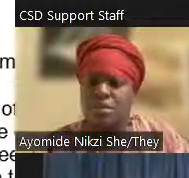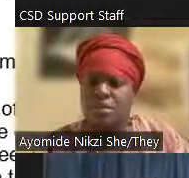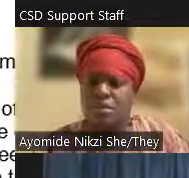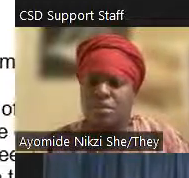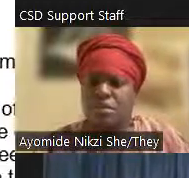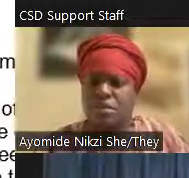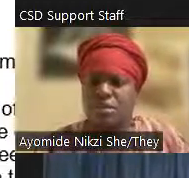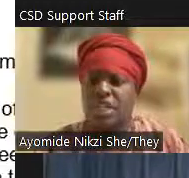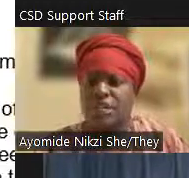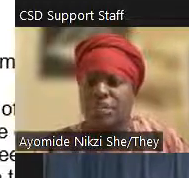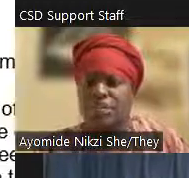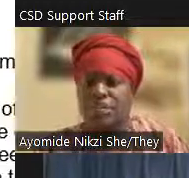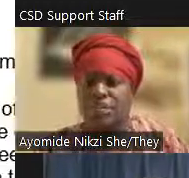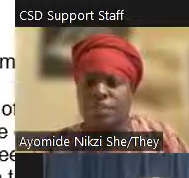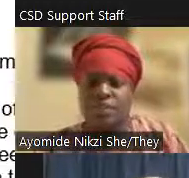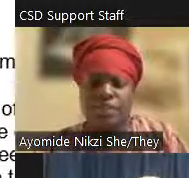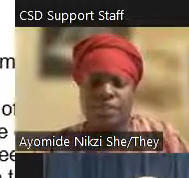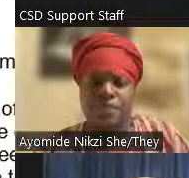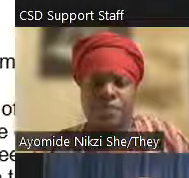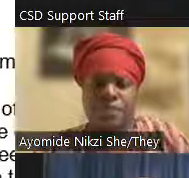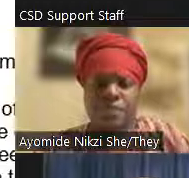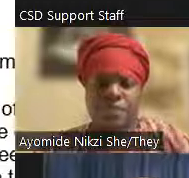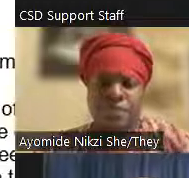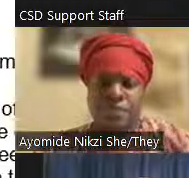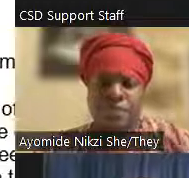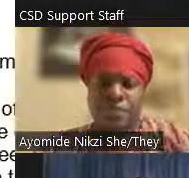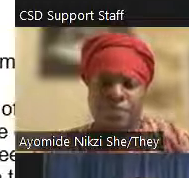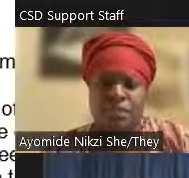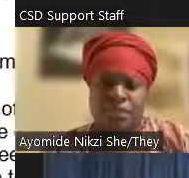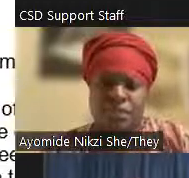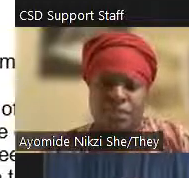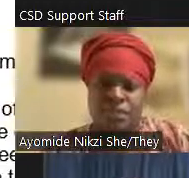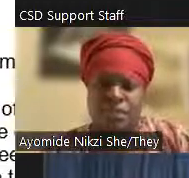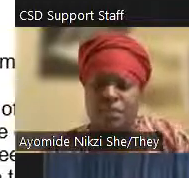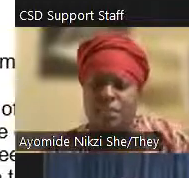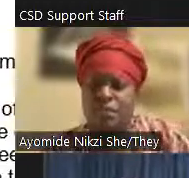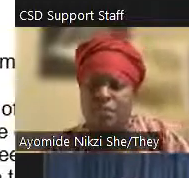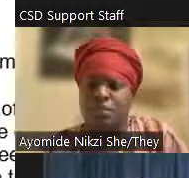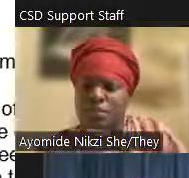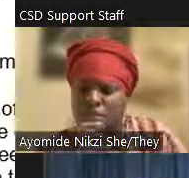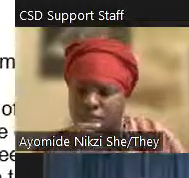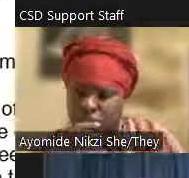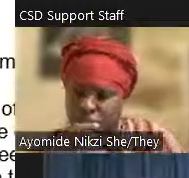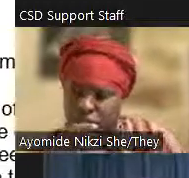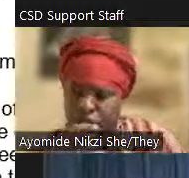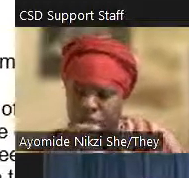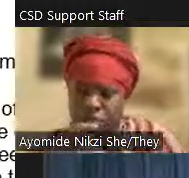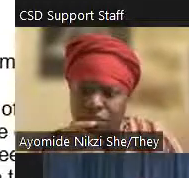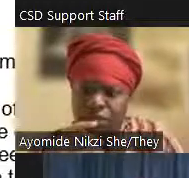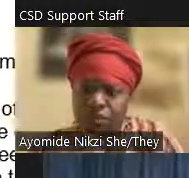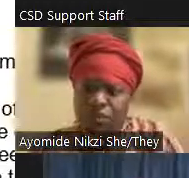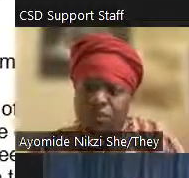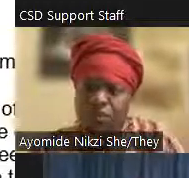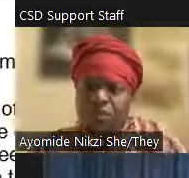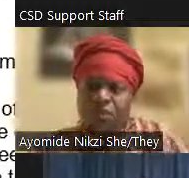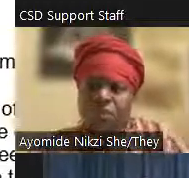please? I can do that. And I'm sorry, I appear to have not muted my phone for the last few minutes. I apologize for that. So I, you know, based on what the